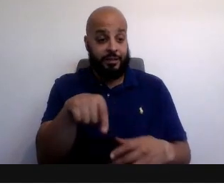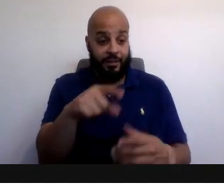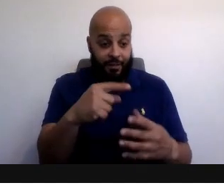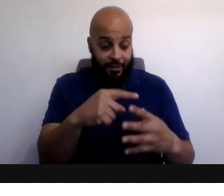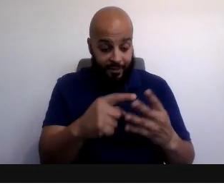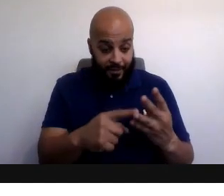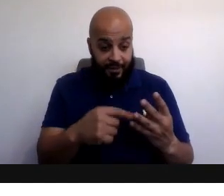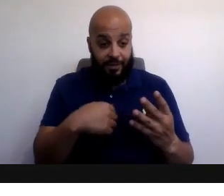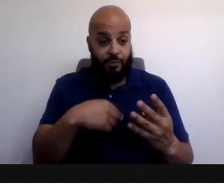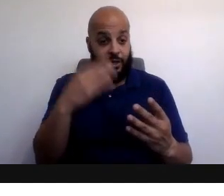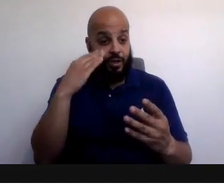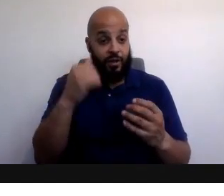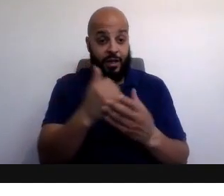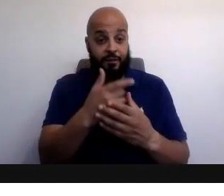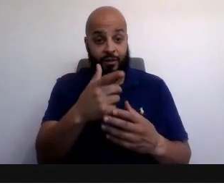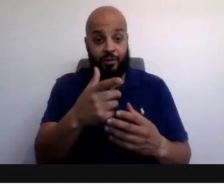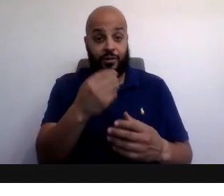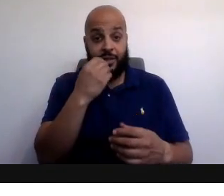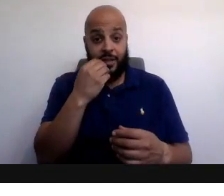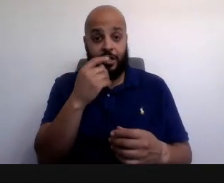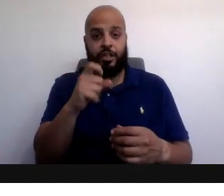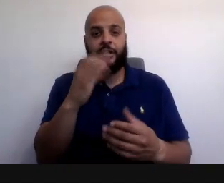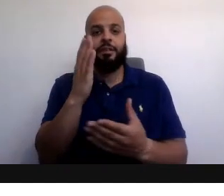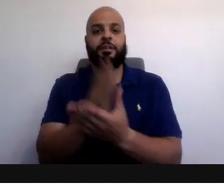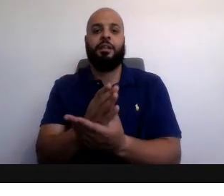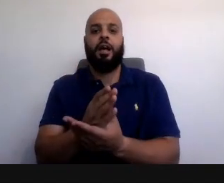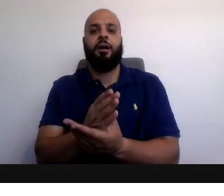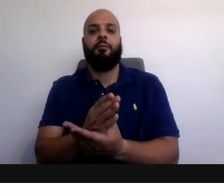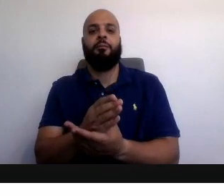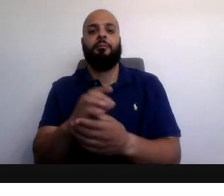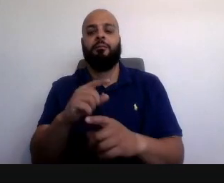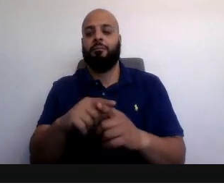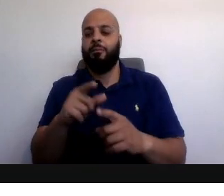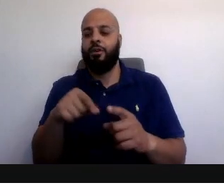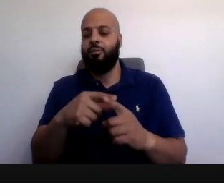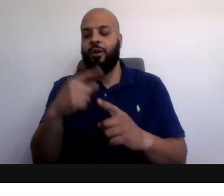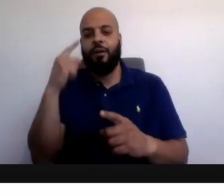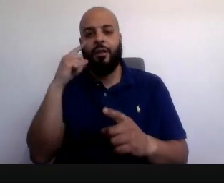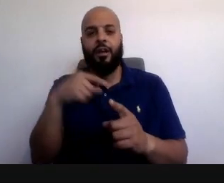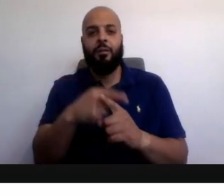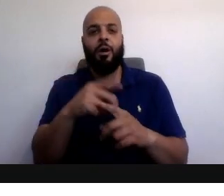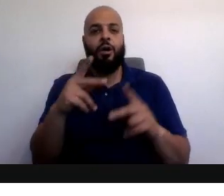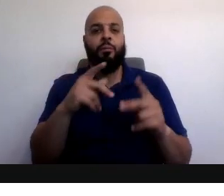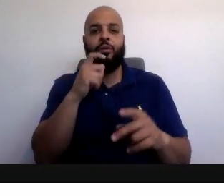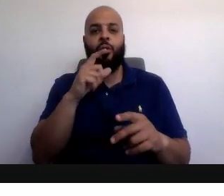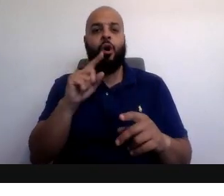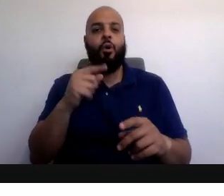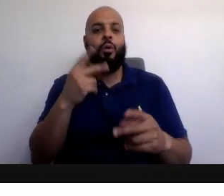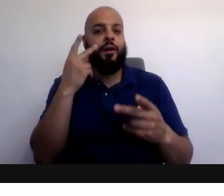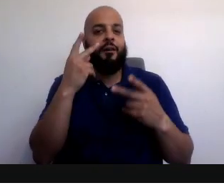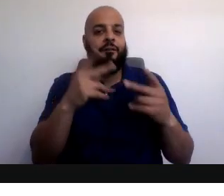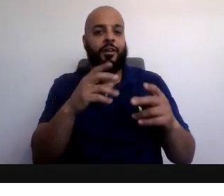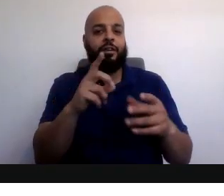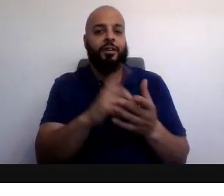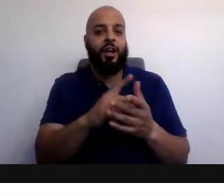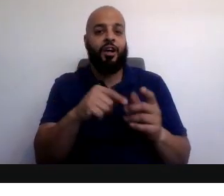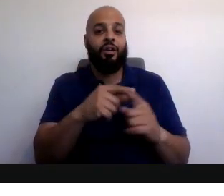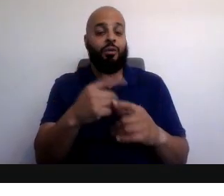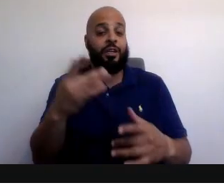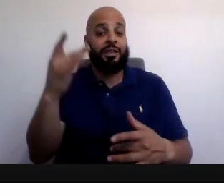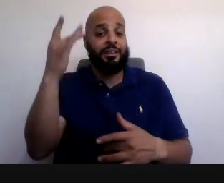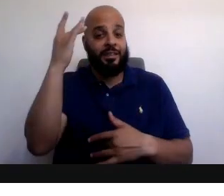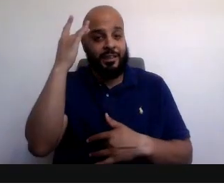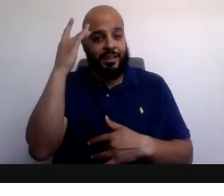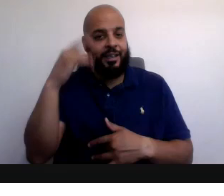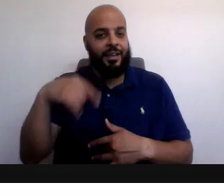you metabolizing right now. You need to stop doing this. But when you think about the folks who visit the doctor only when they're actually sick, mm-hmm.